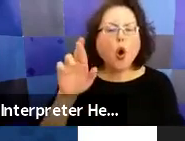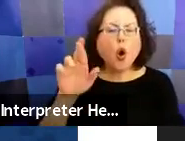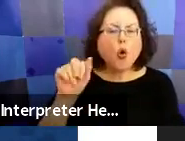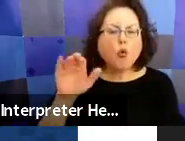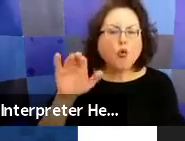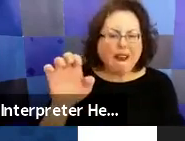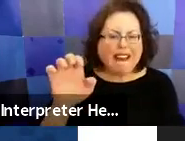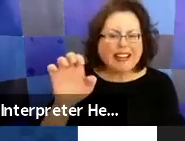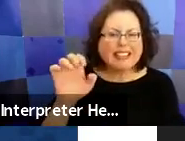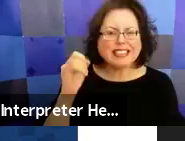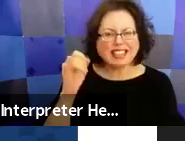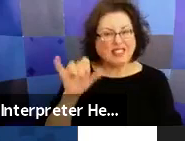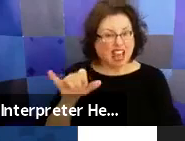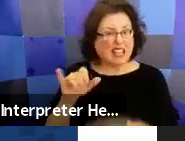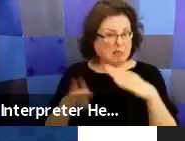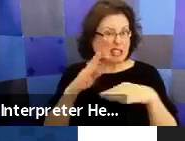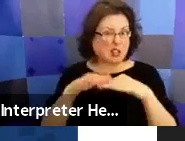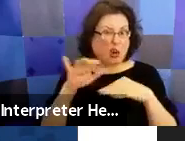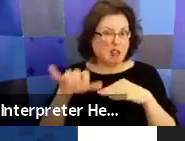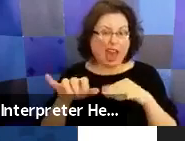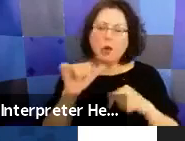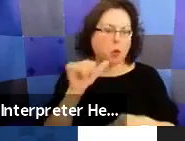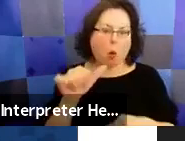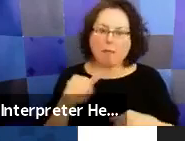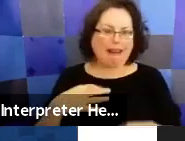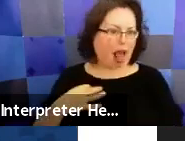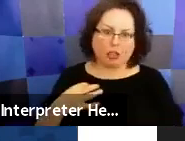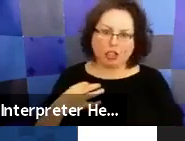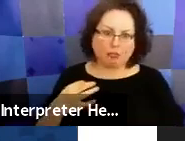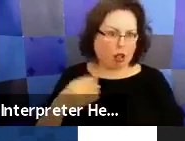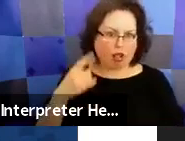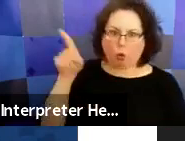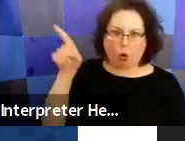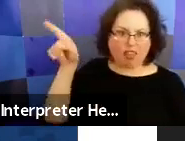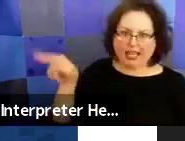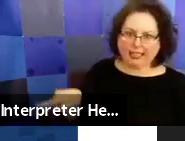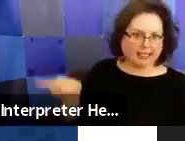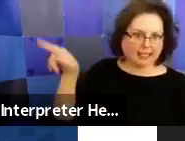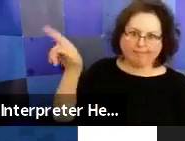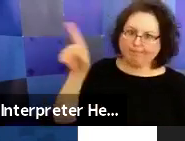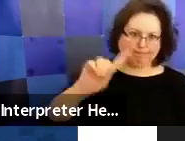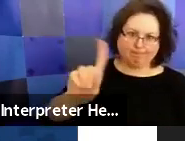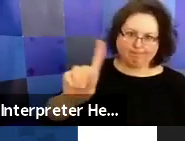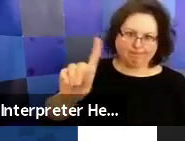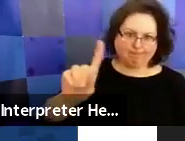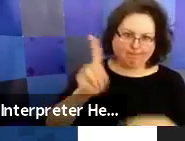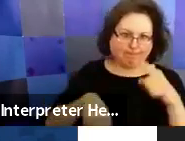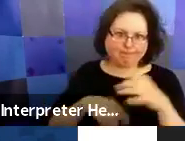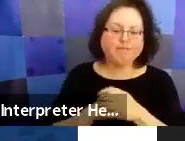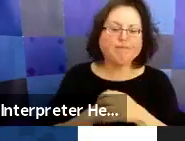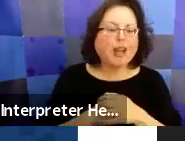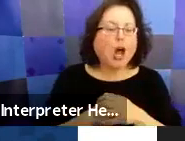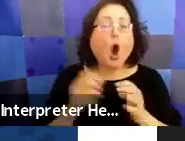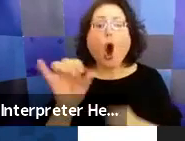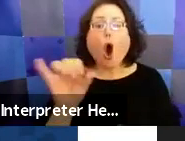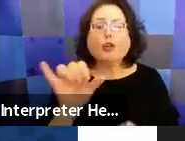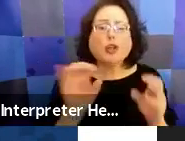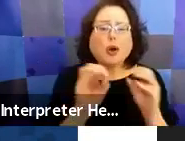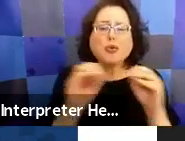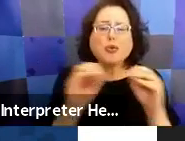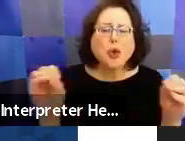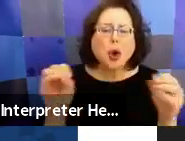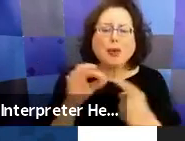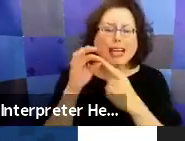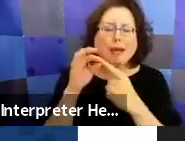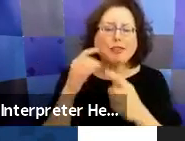the discrimination is based on race, it won't be eligible for any of these exemptions to the Fair Housing Act. There are also no exemptions to Pittsburgh City